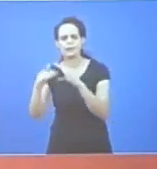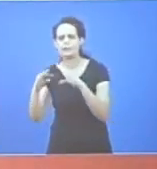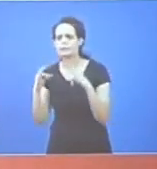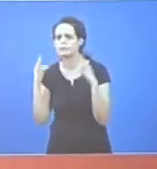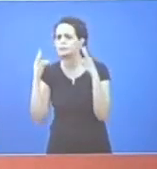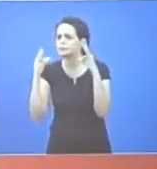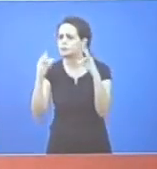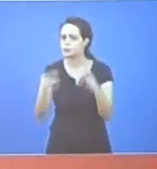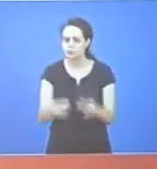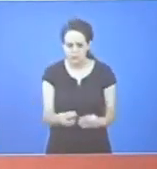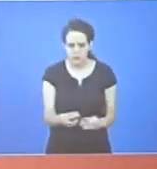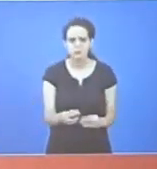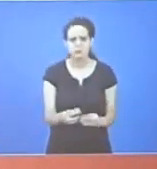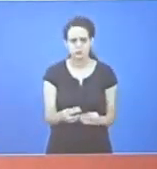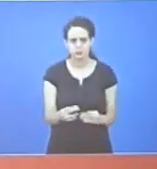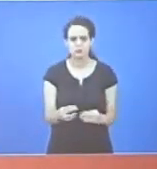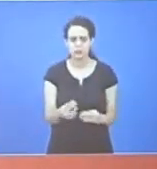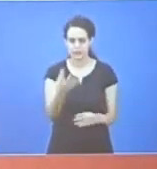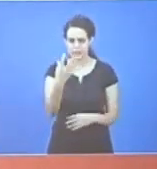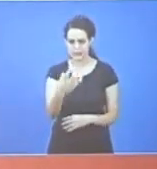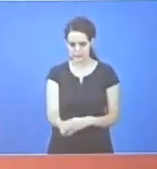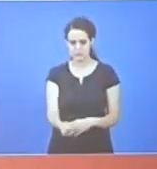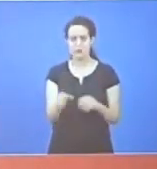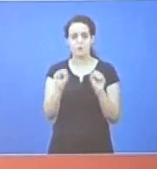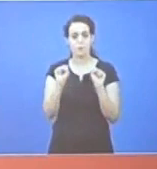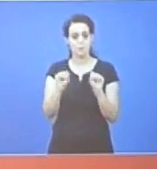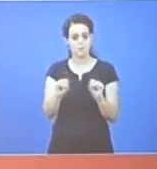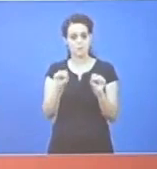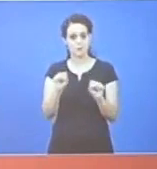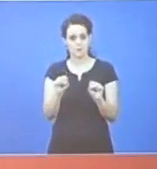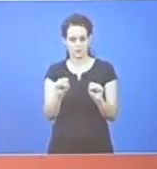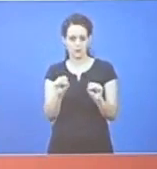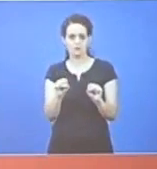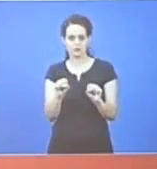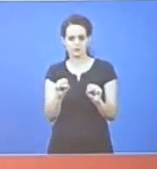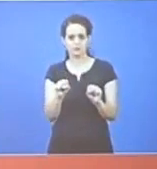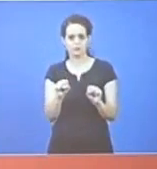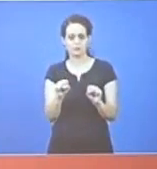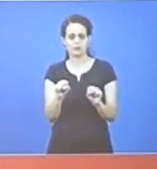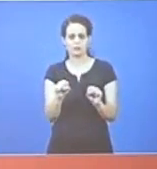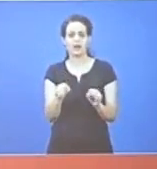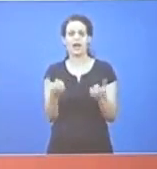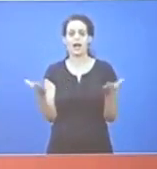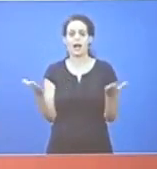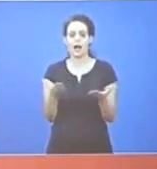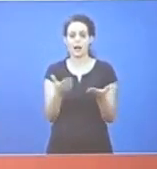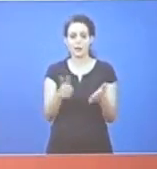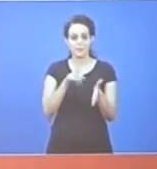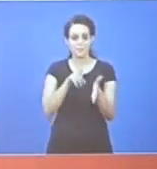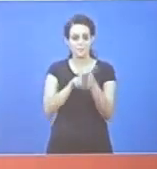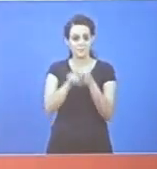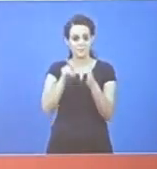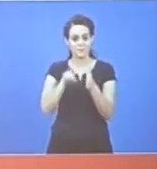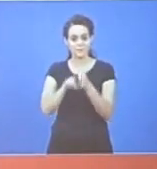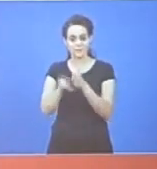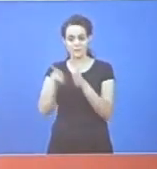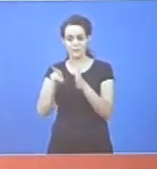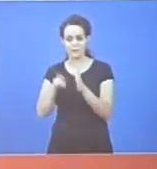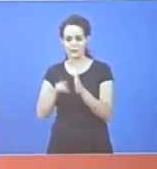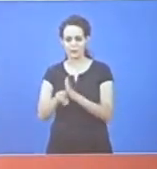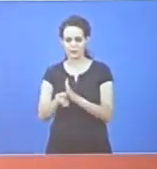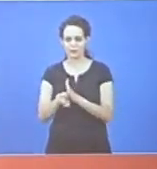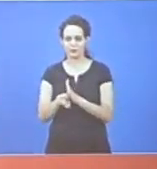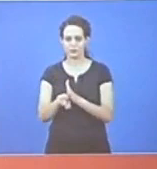brides. So everyone that participated, they are in, they have all the resources